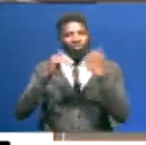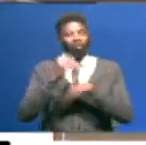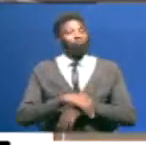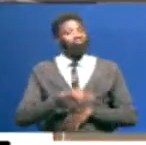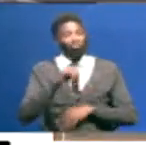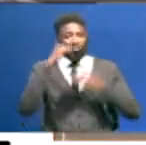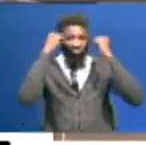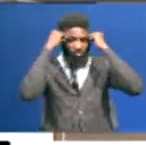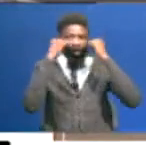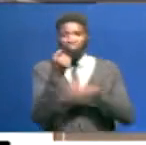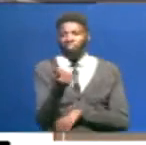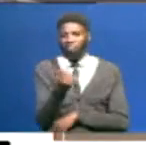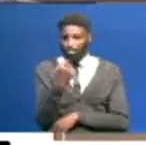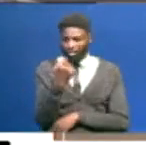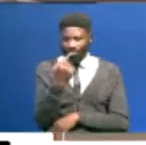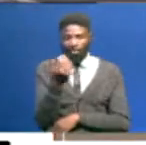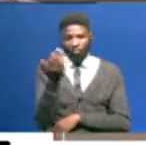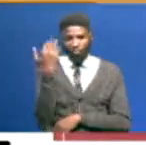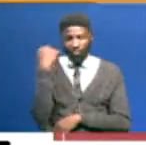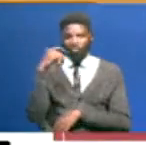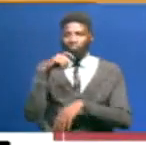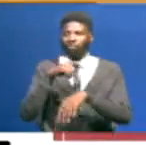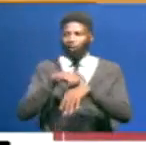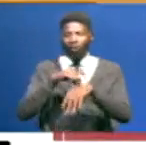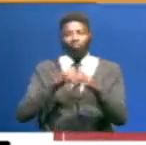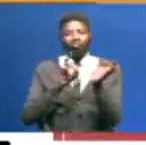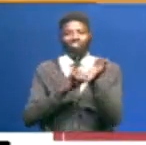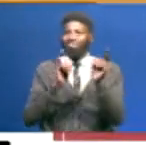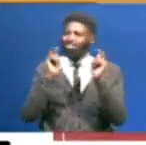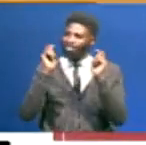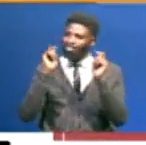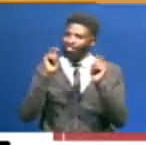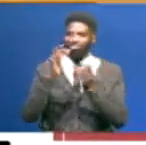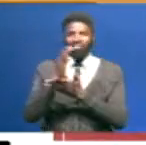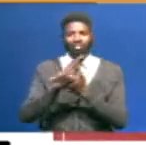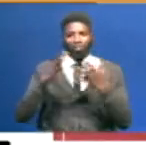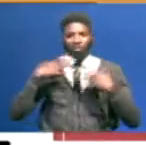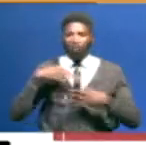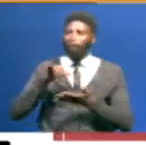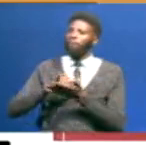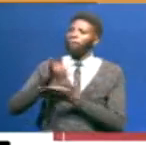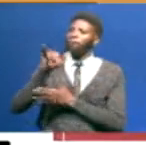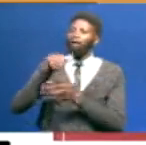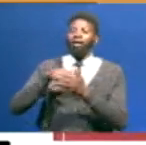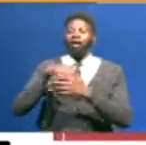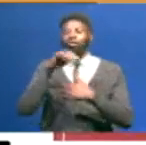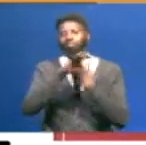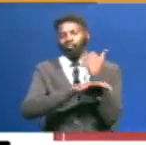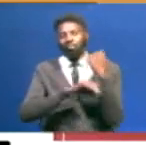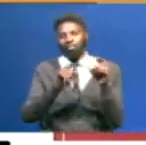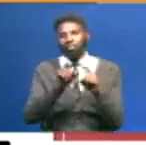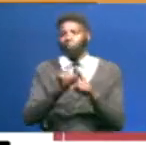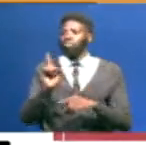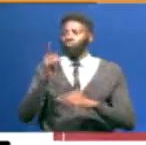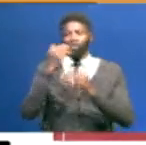a tumultuous time. Mm. Doctors striking, others leaving the country for better opportunities. And obviously, University of Nairobi